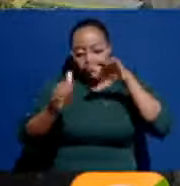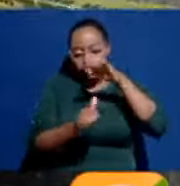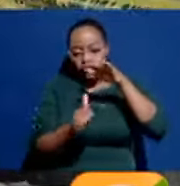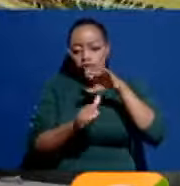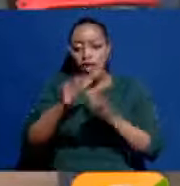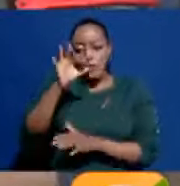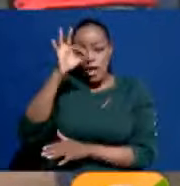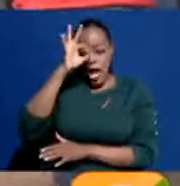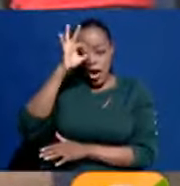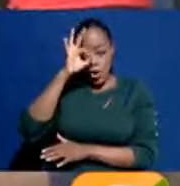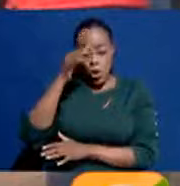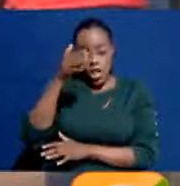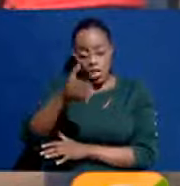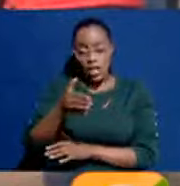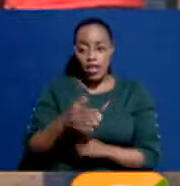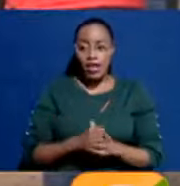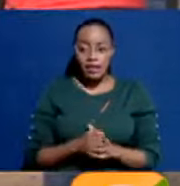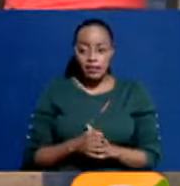water tank.